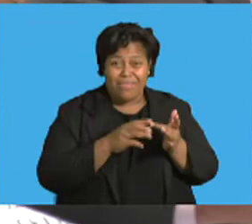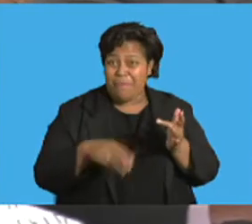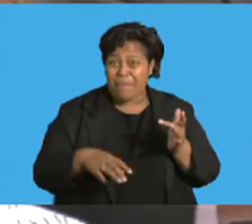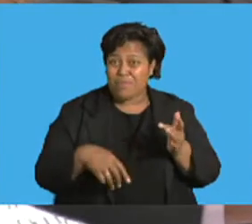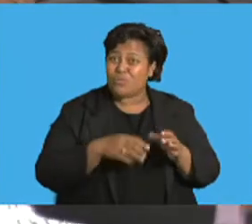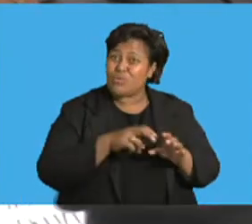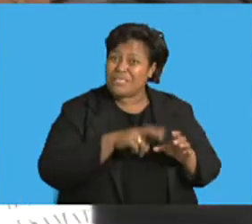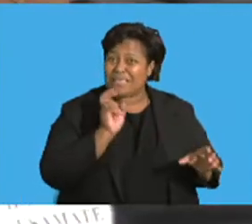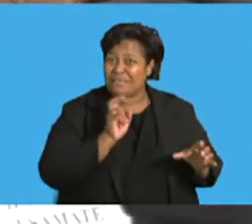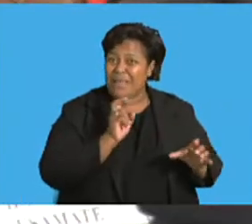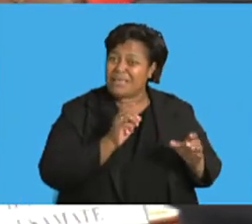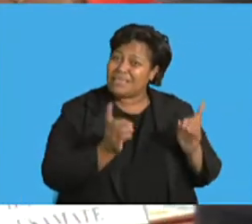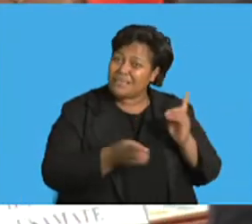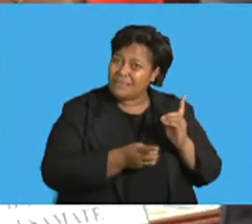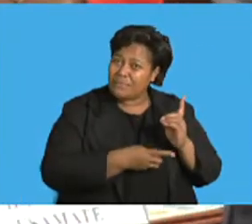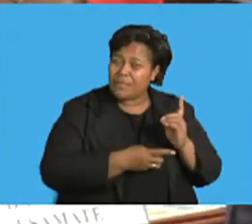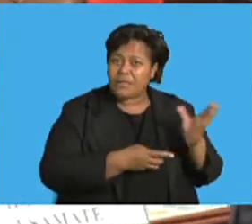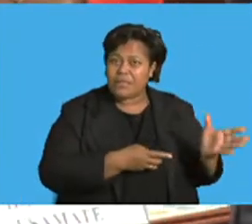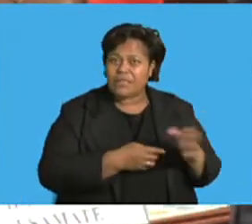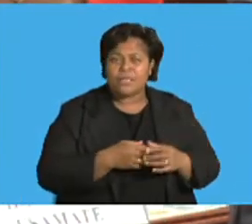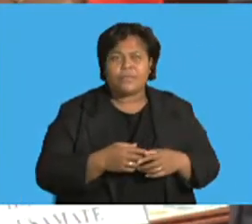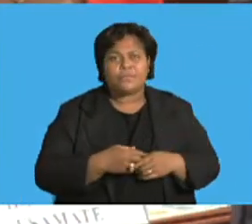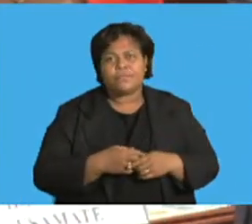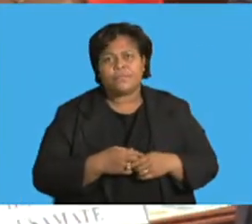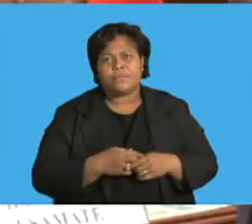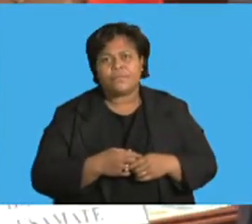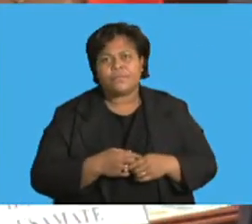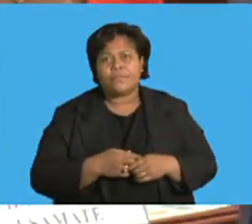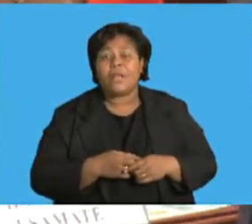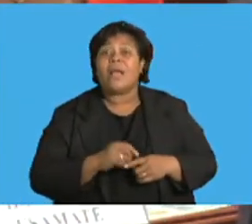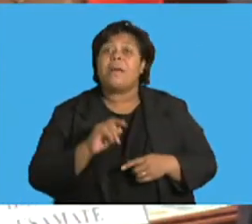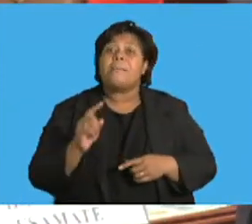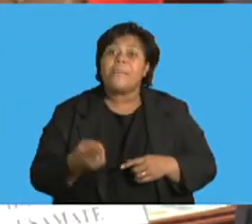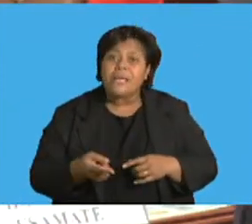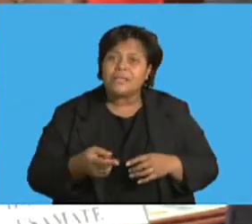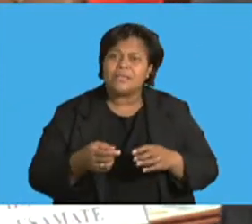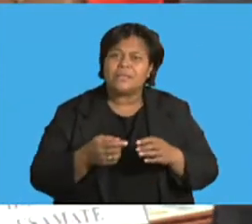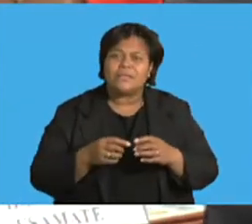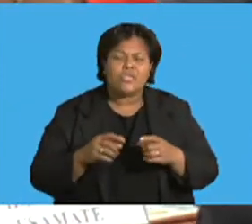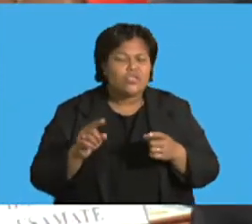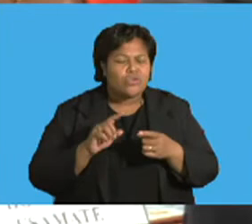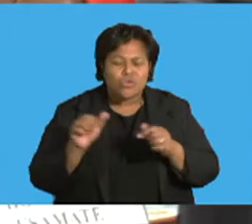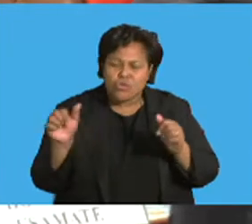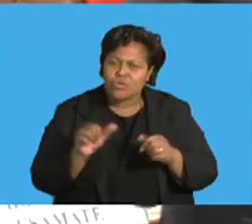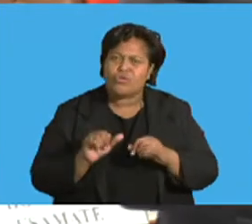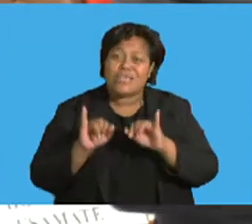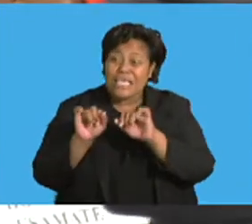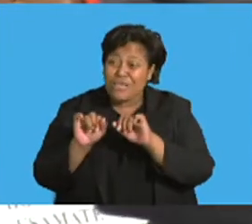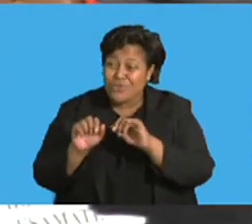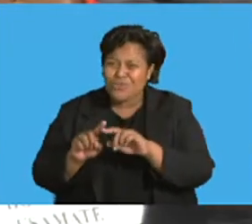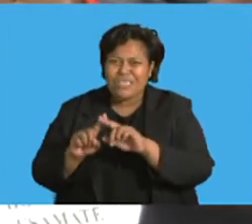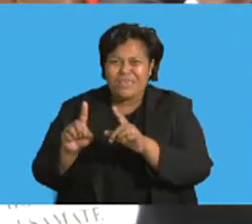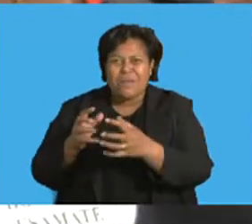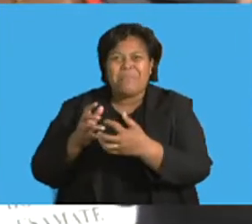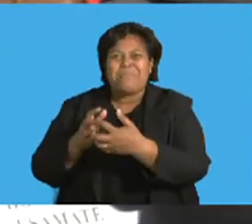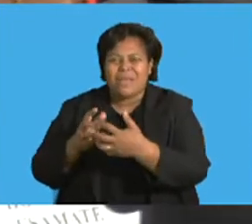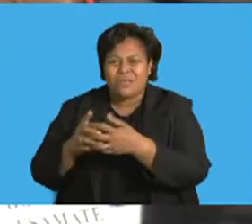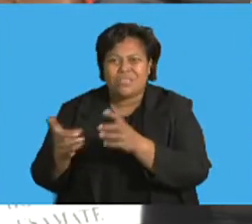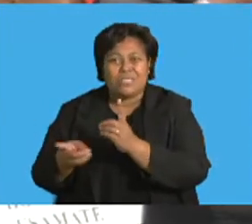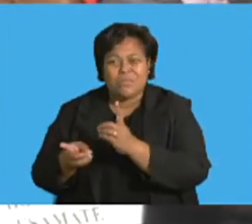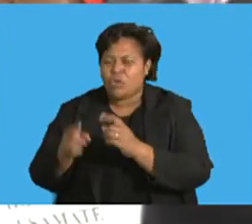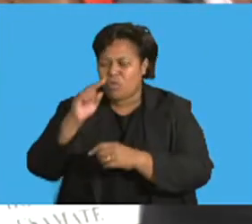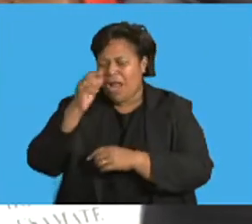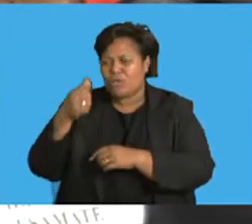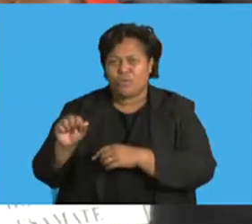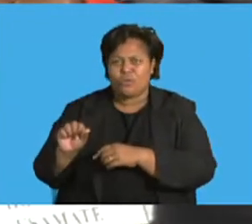Speaker, sir, like I've said, each matter turns on its own facts and are related to that. You cannot use that. Honourable Niko Nawaikula,